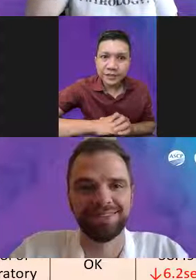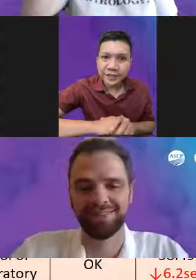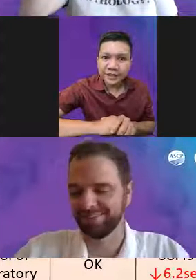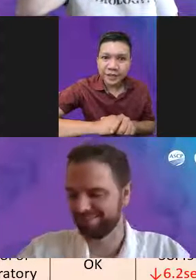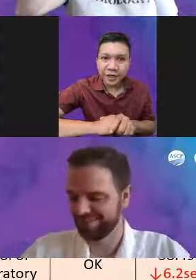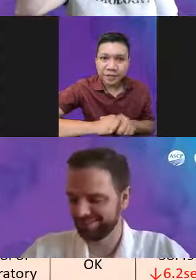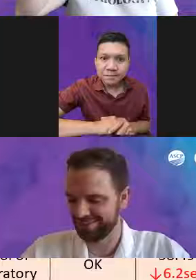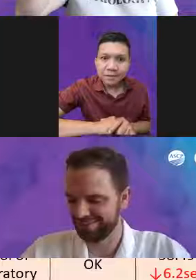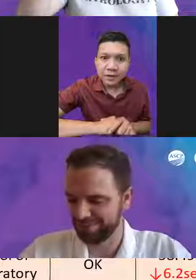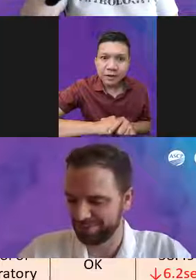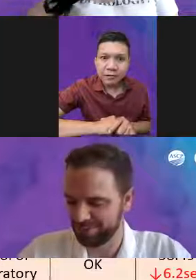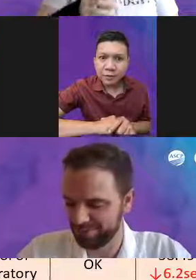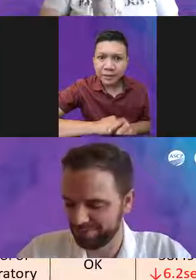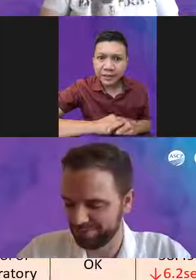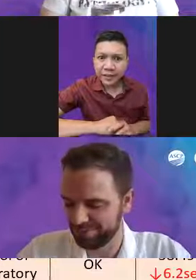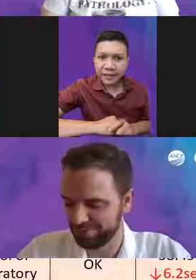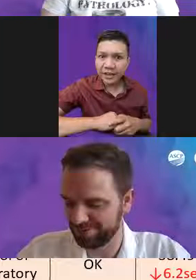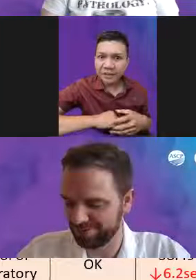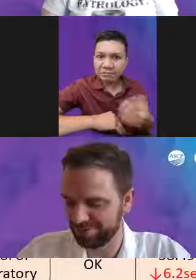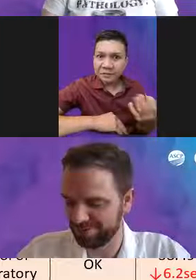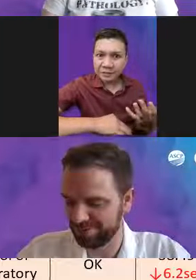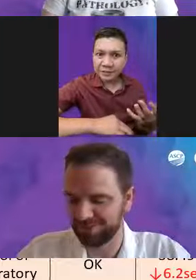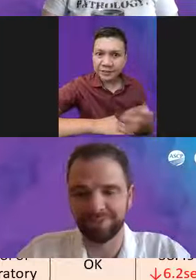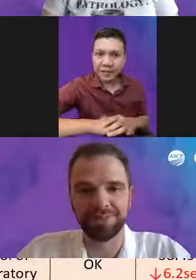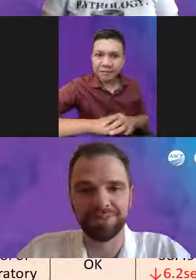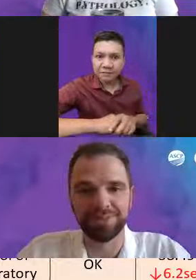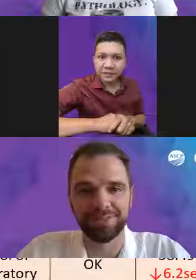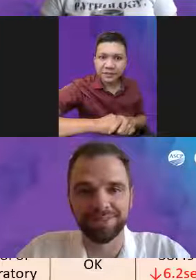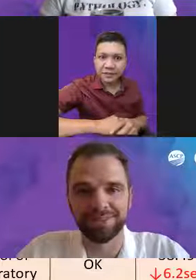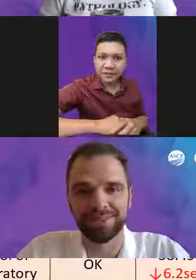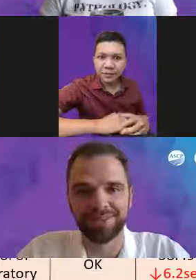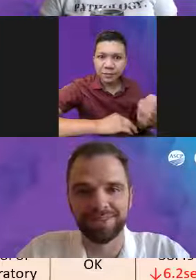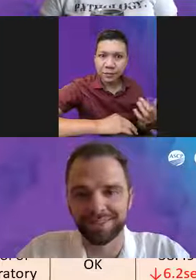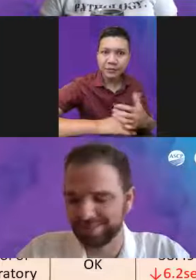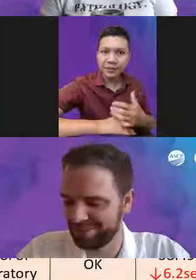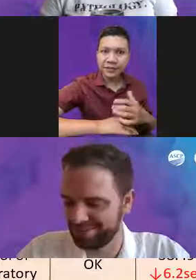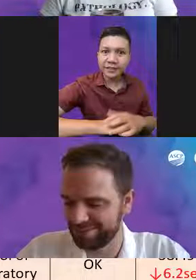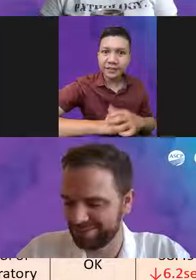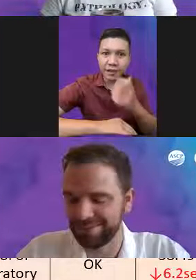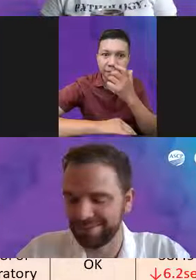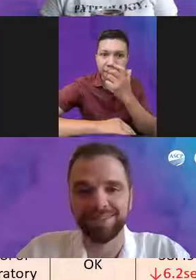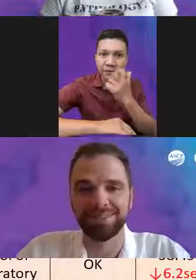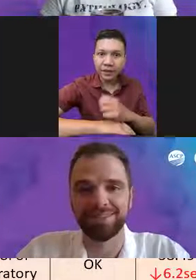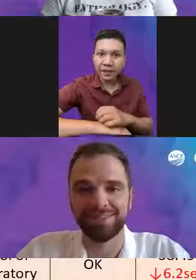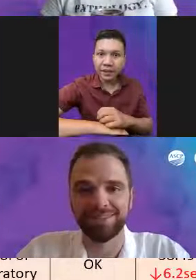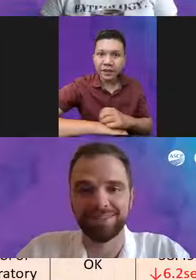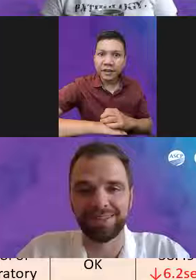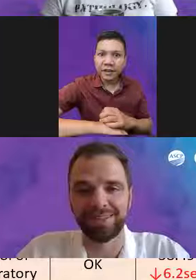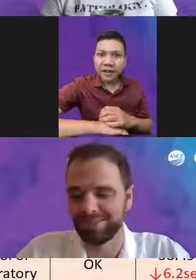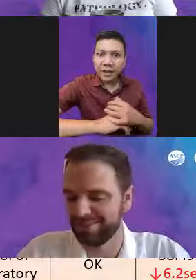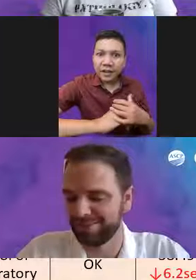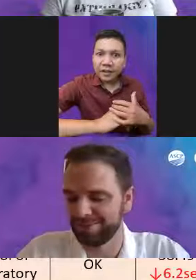It looks like the Weber State has decreased 7.2 seconds.